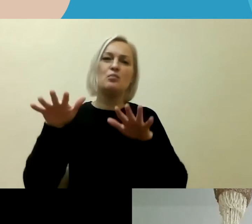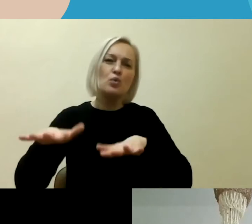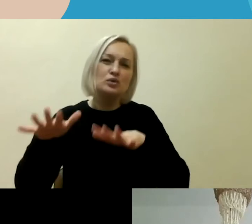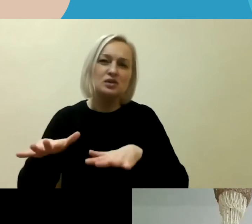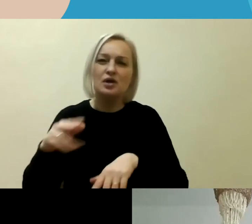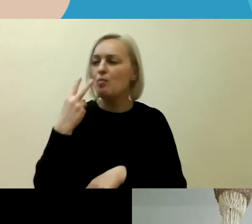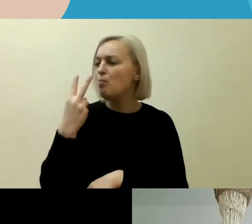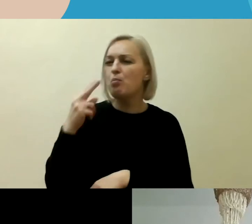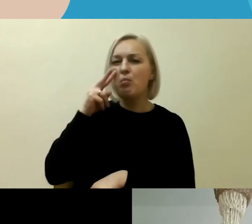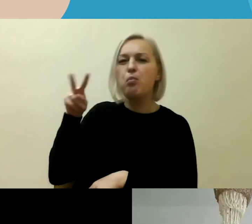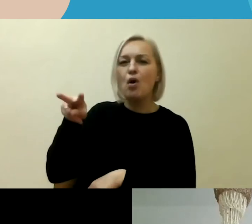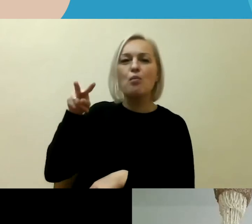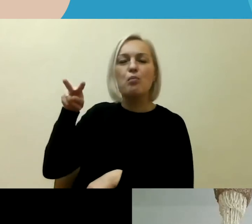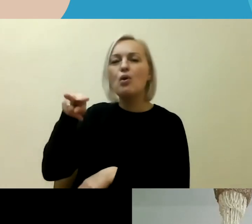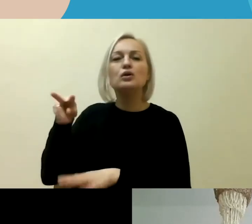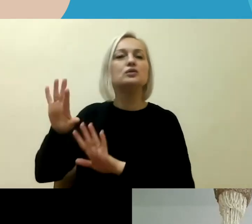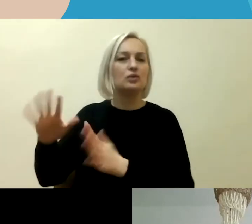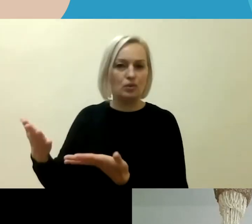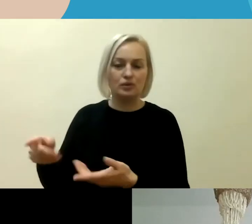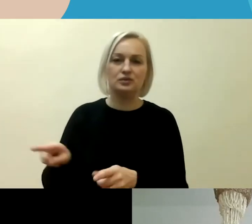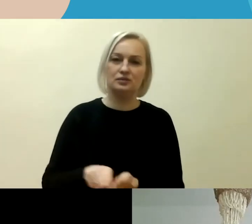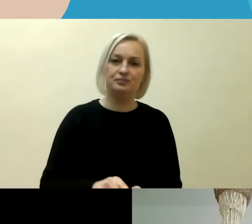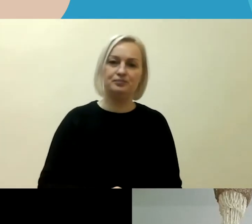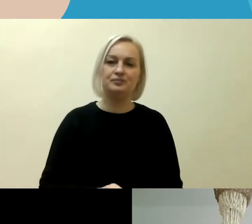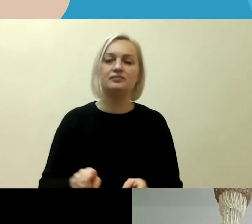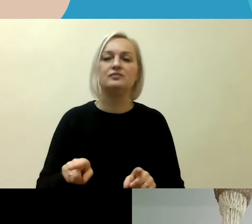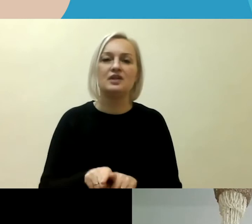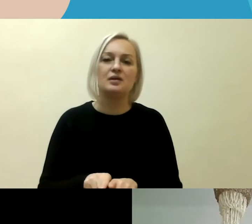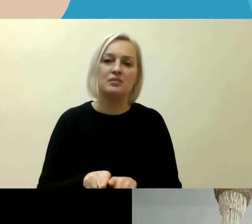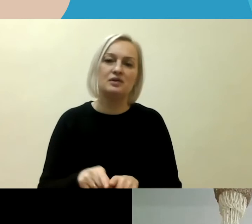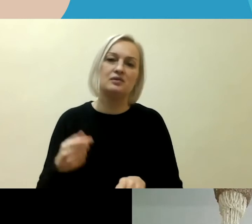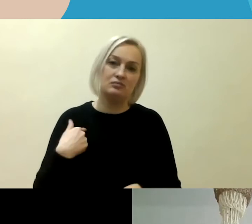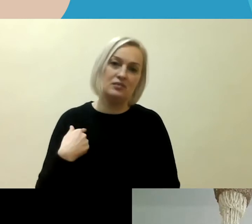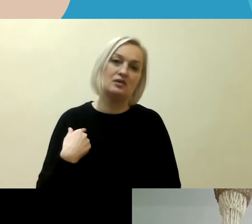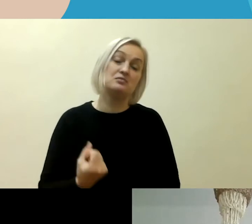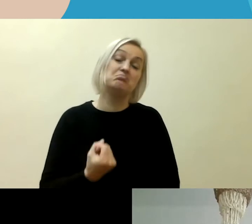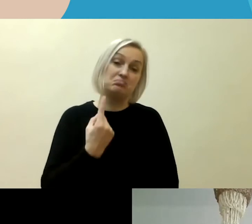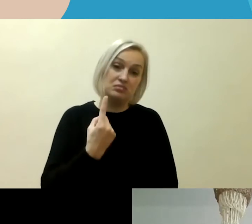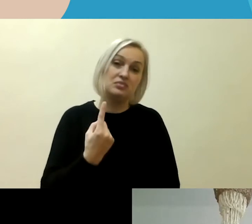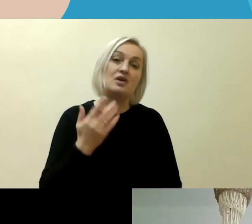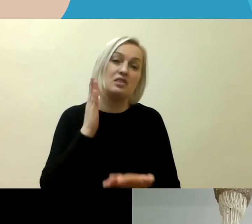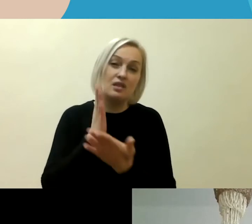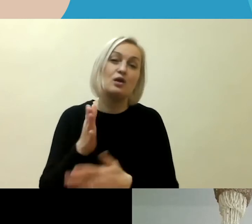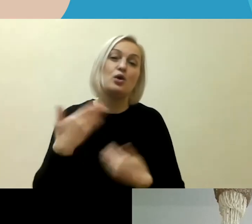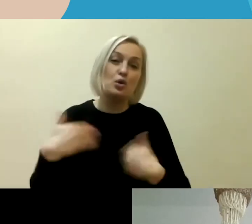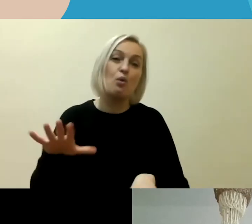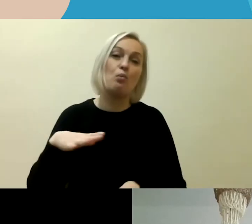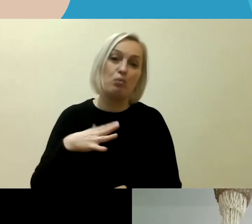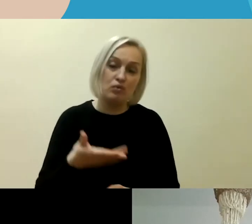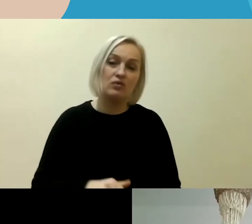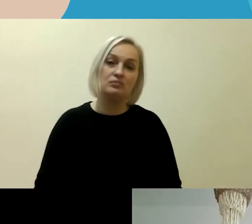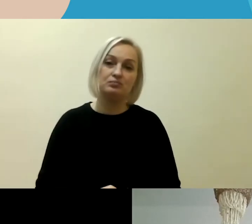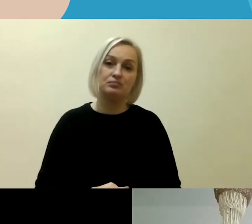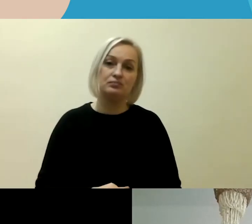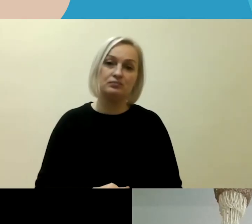and we have learned about different points of view regarding Muslim people, Jewish people,